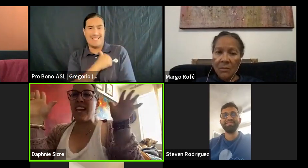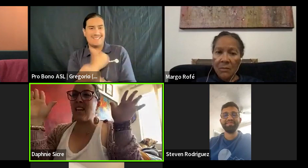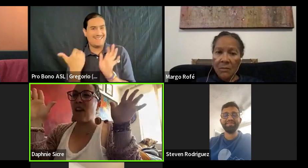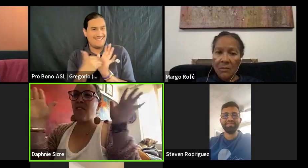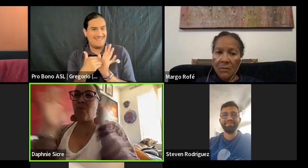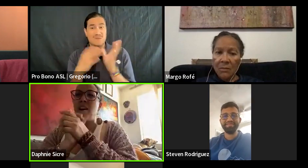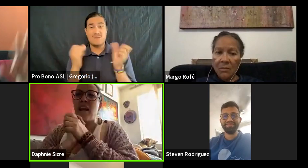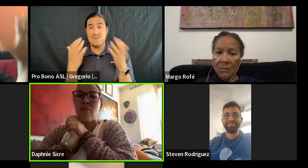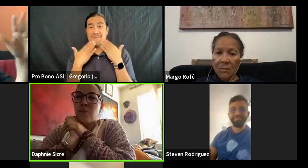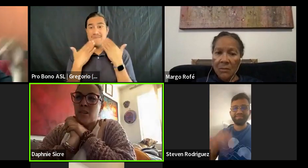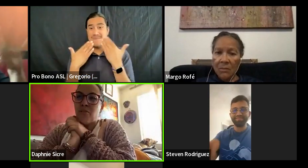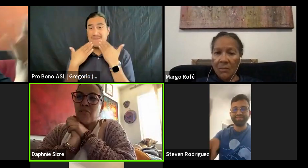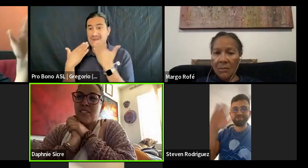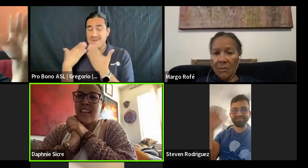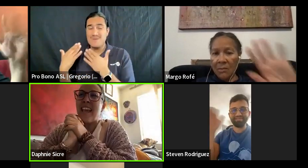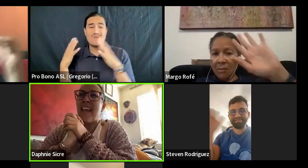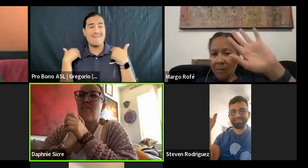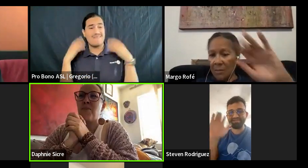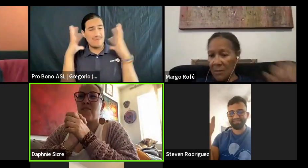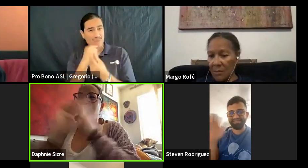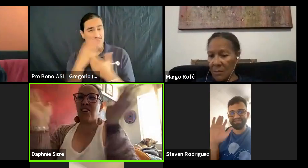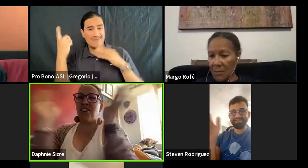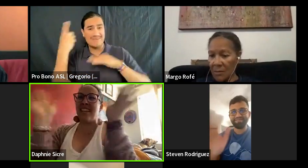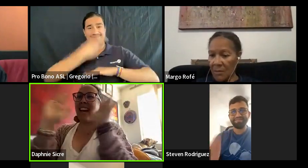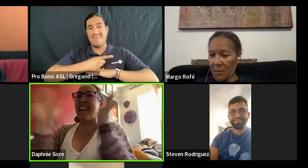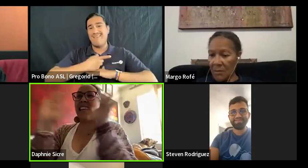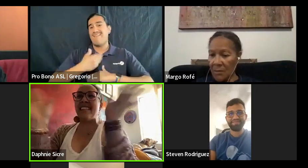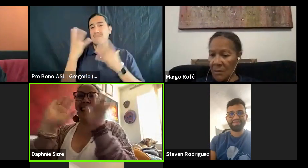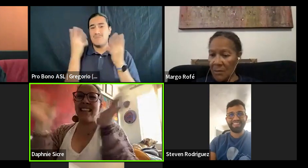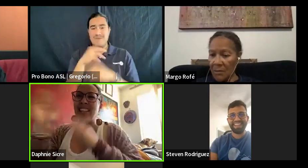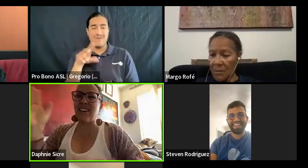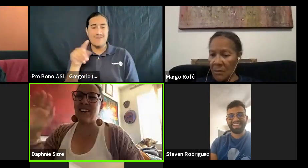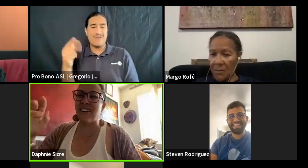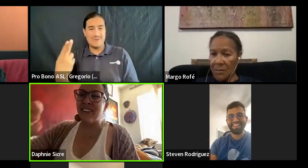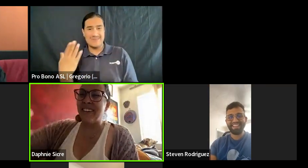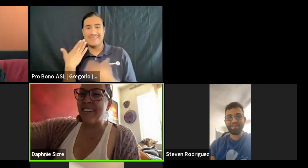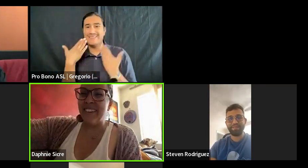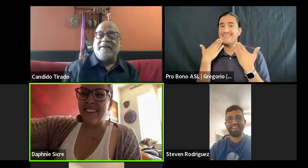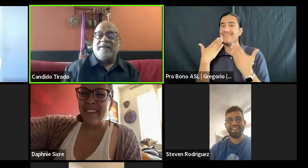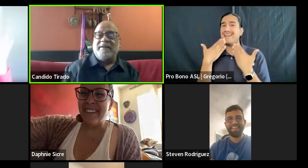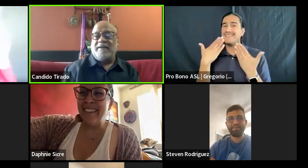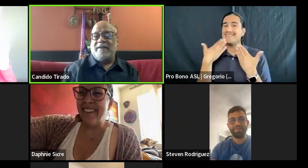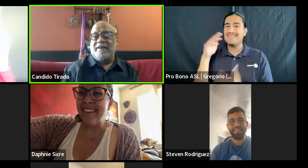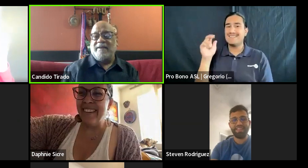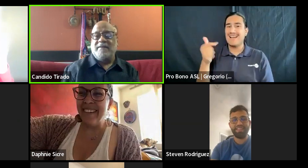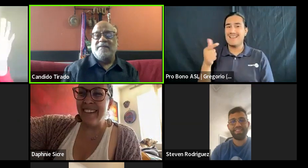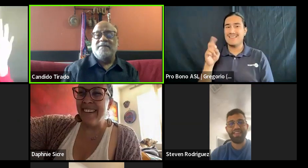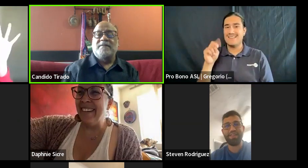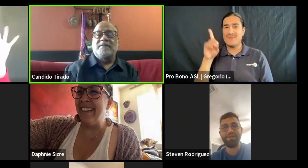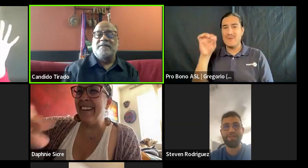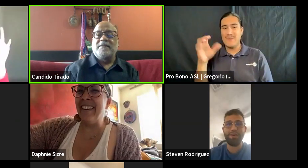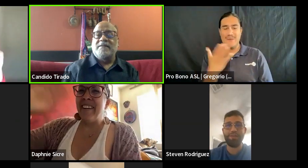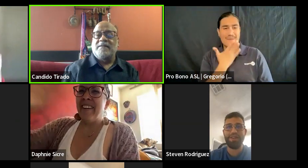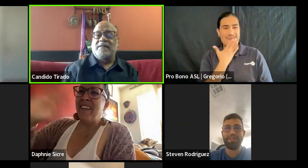So thank you, everyone. Have a beautiful day. Have a beautiful Thursday. Gracias, Cándido.